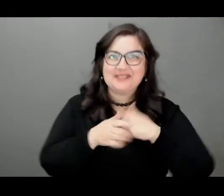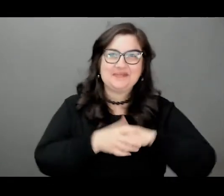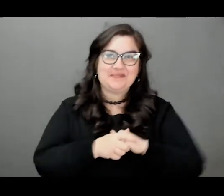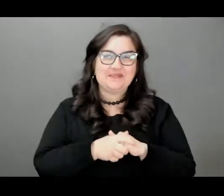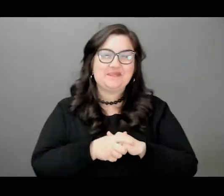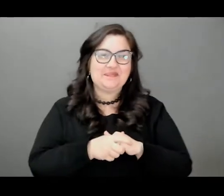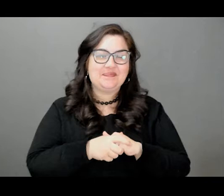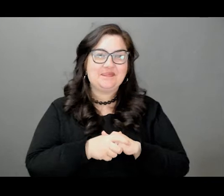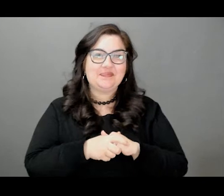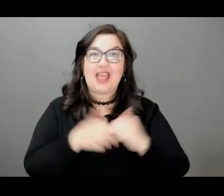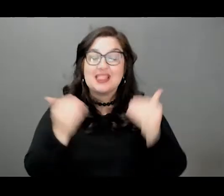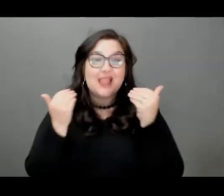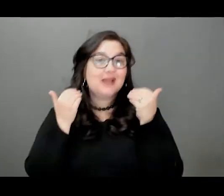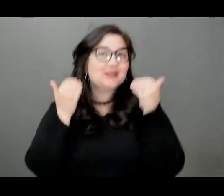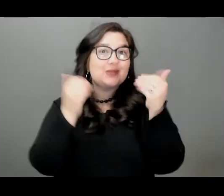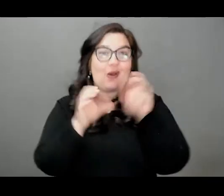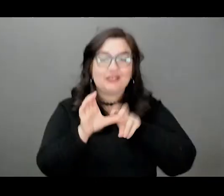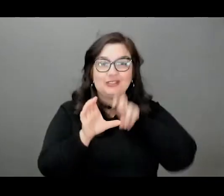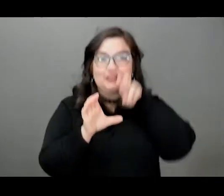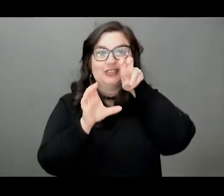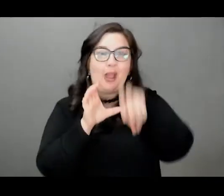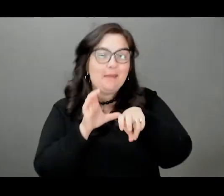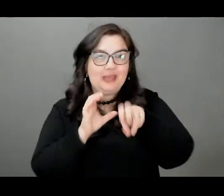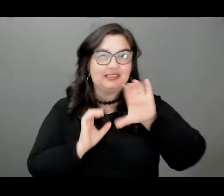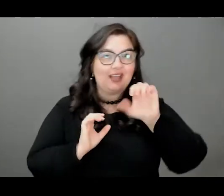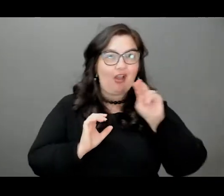1,000 pictures. So Yeah. I think